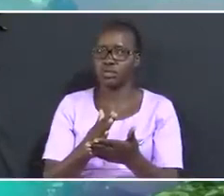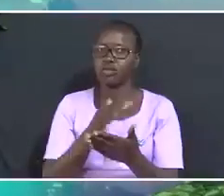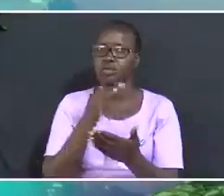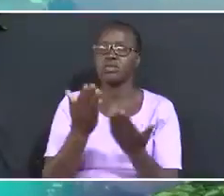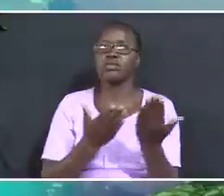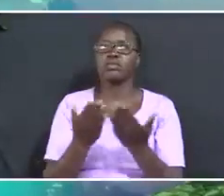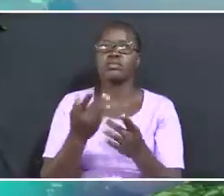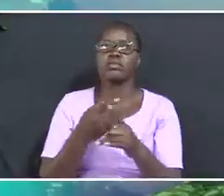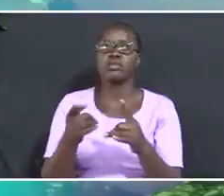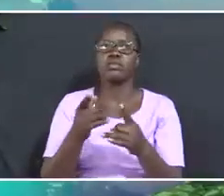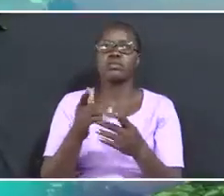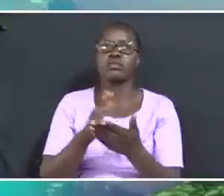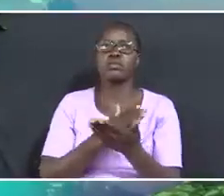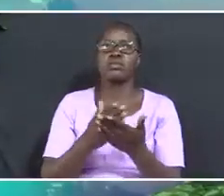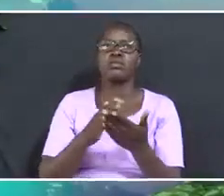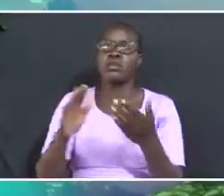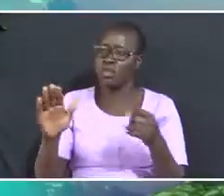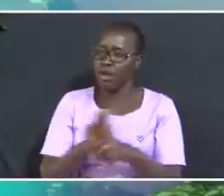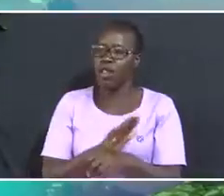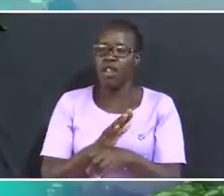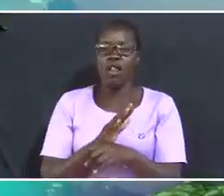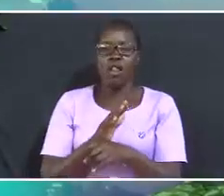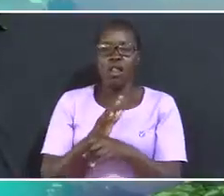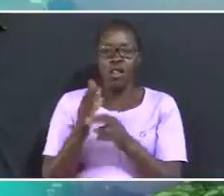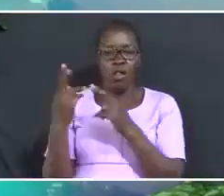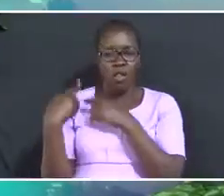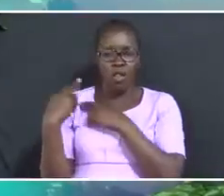a department, full-fledged,